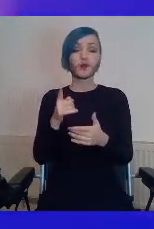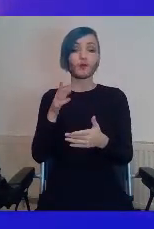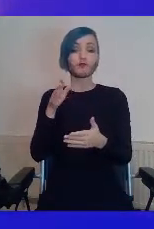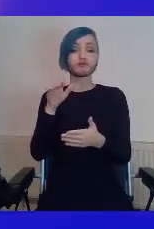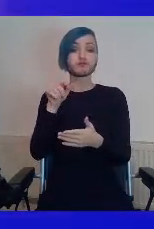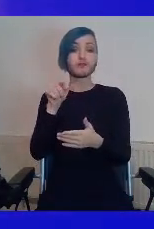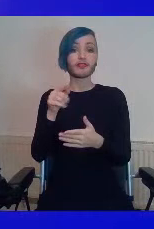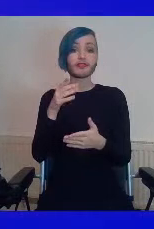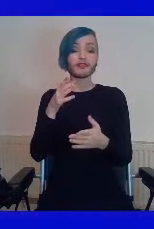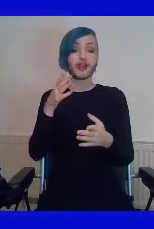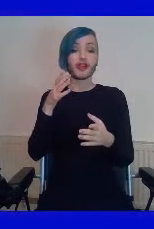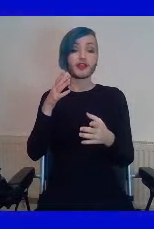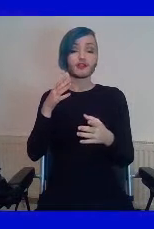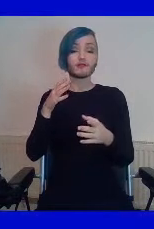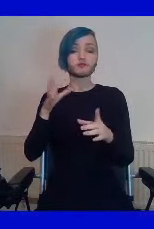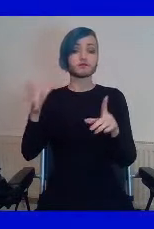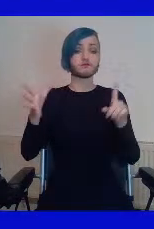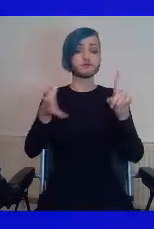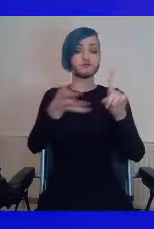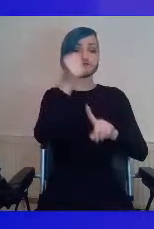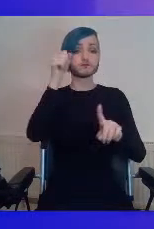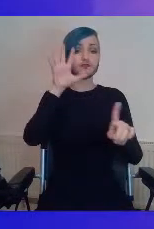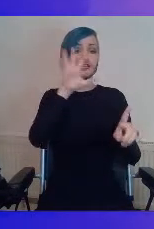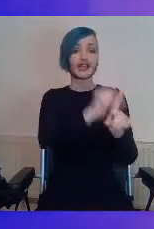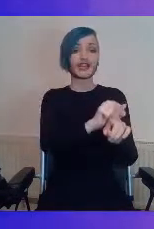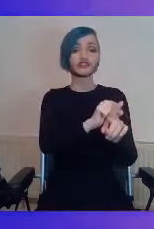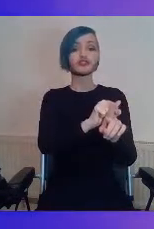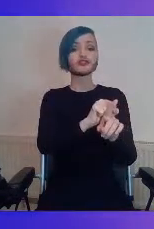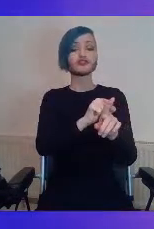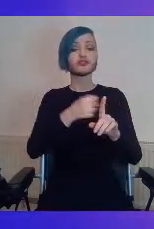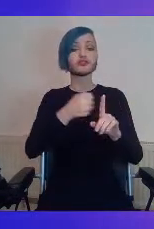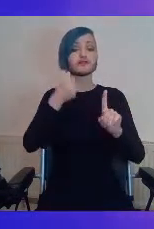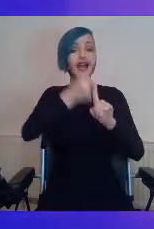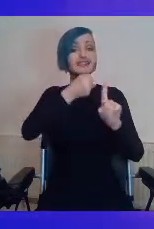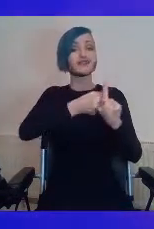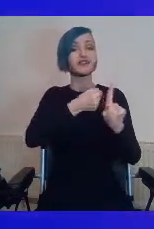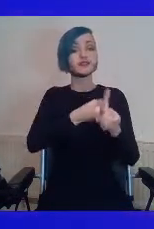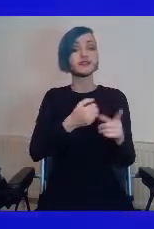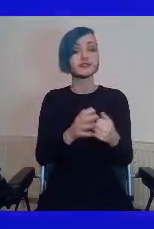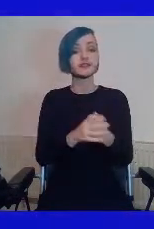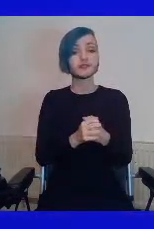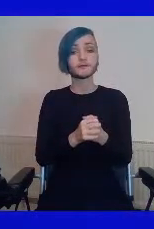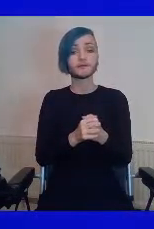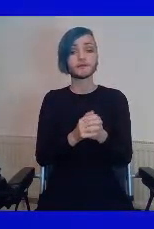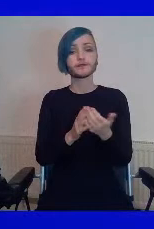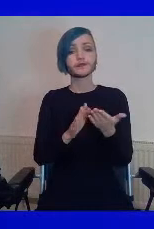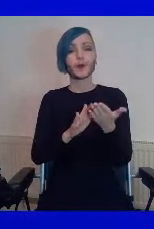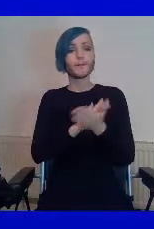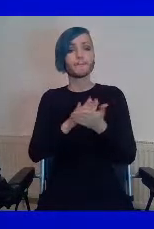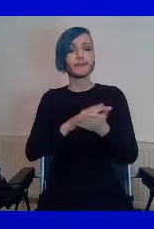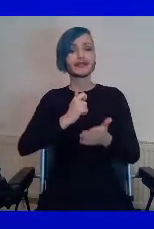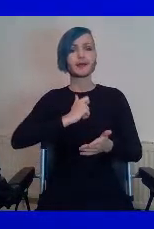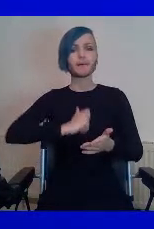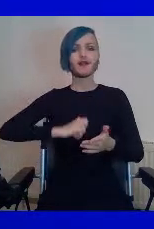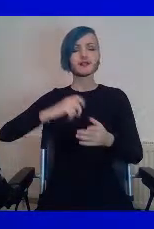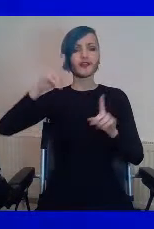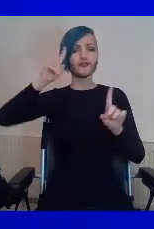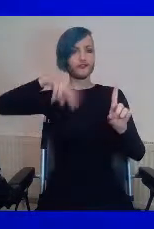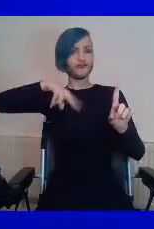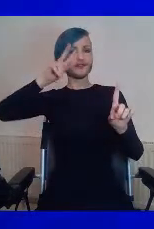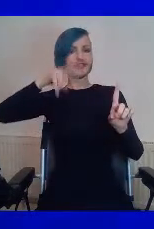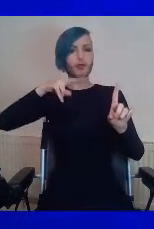activists. And if you're visible, on one hand, you have some kind of protection,